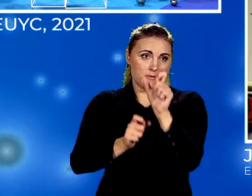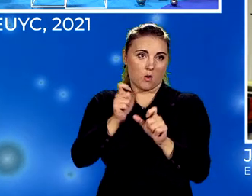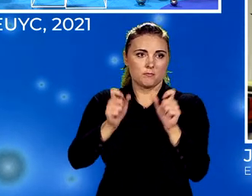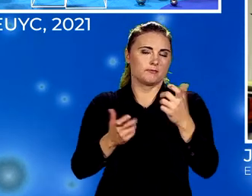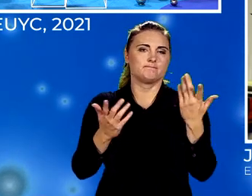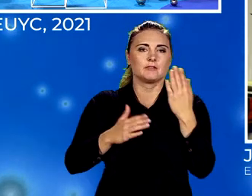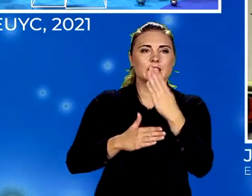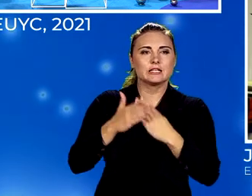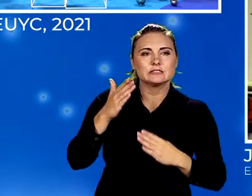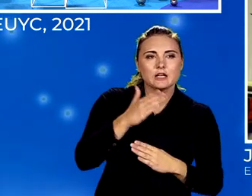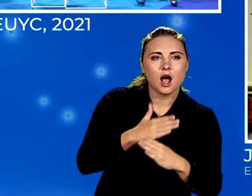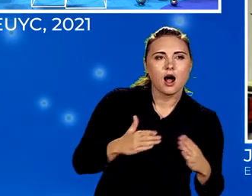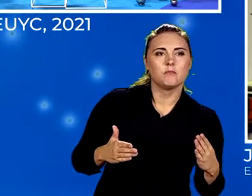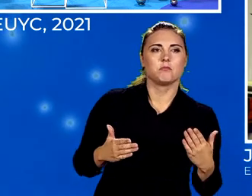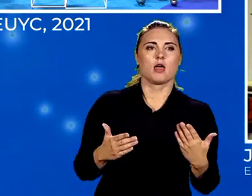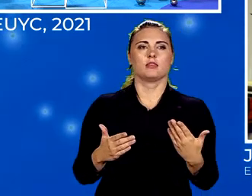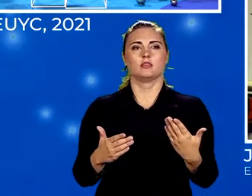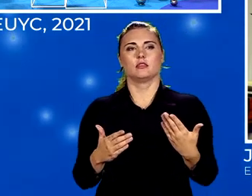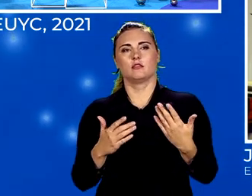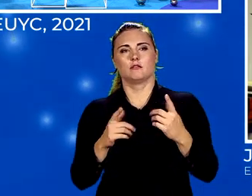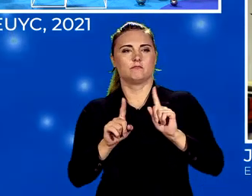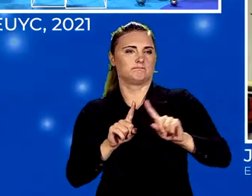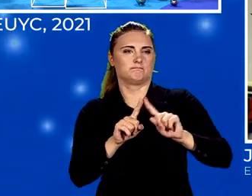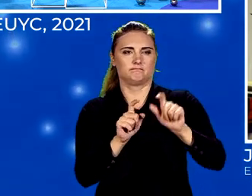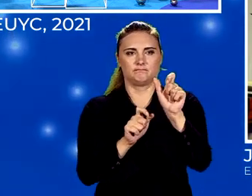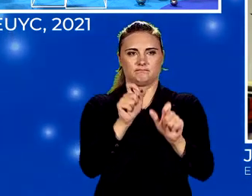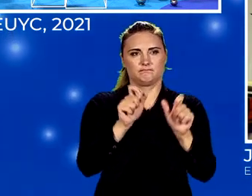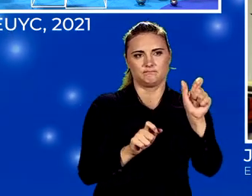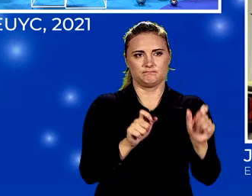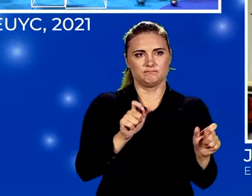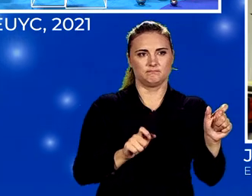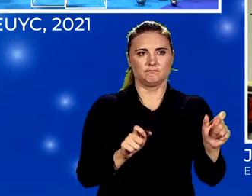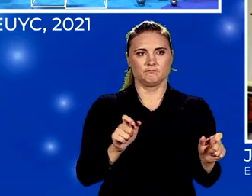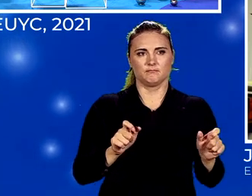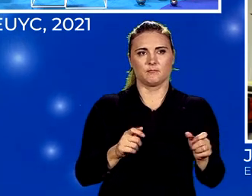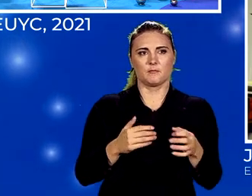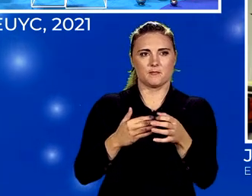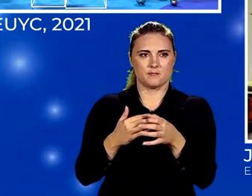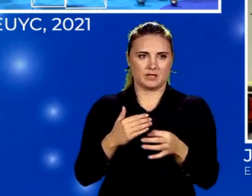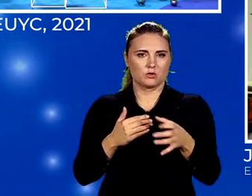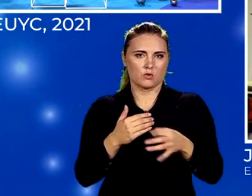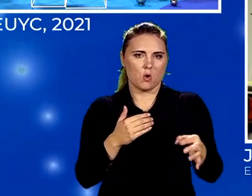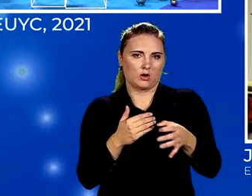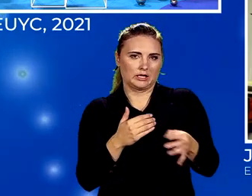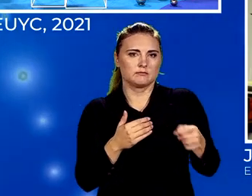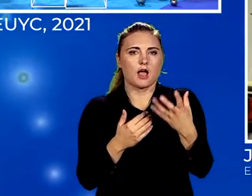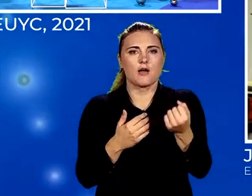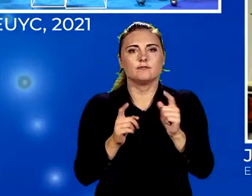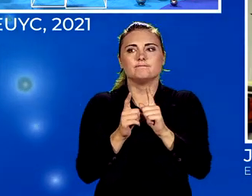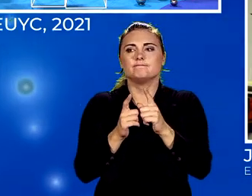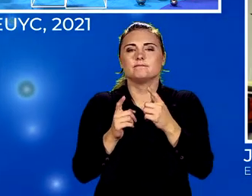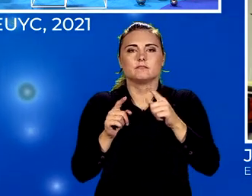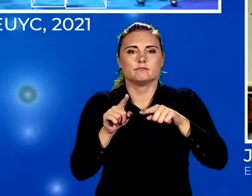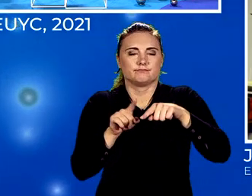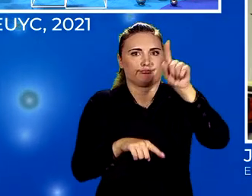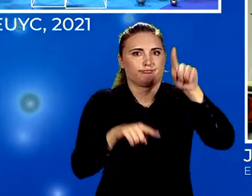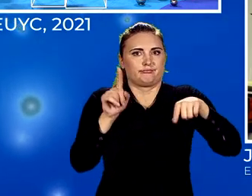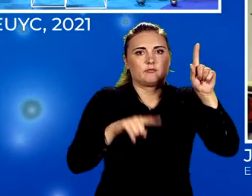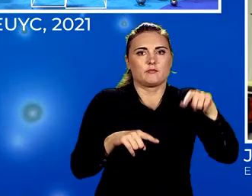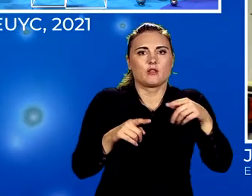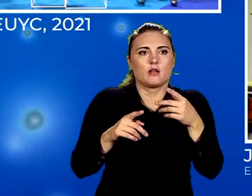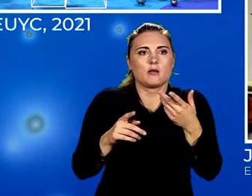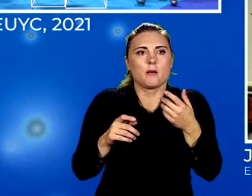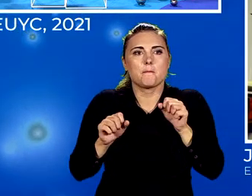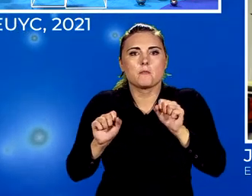was on account of others, like people with fewer opportunities from different economic backgrounds, who has